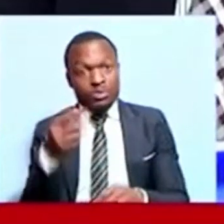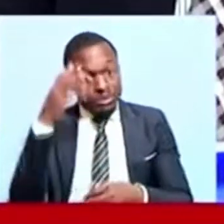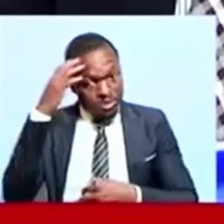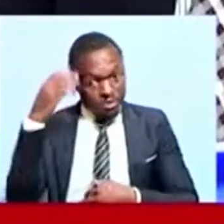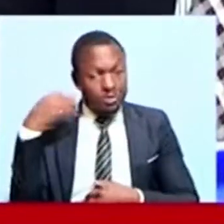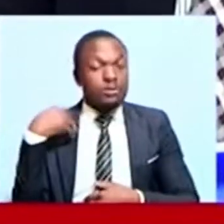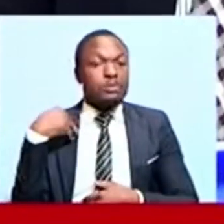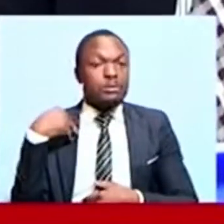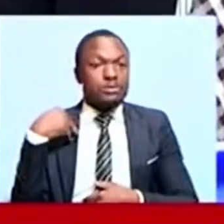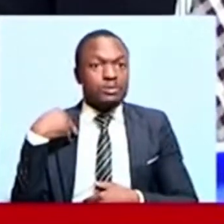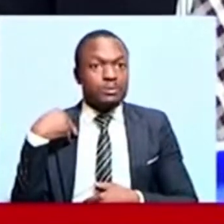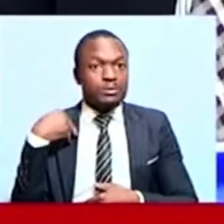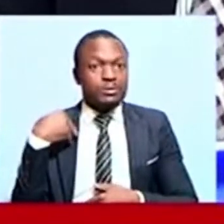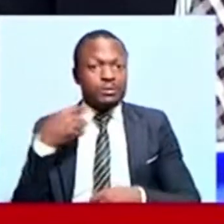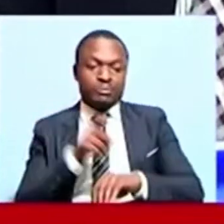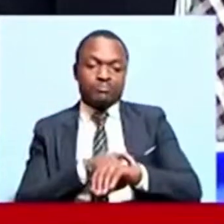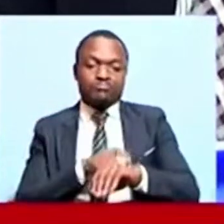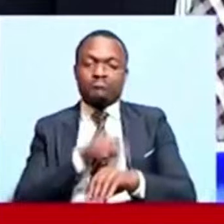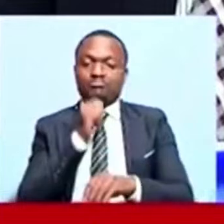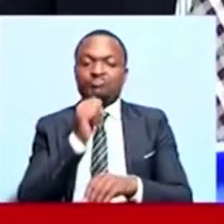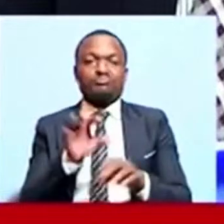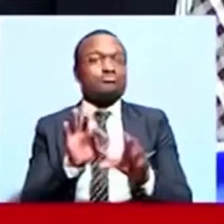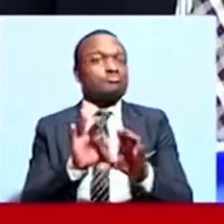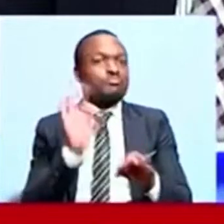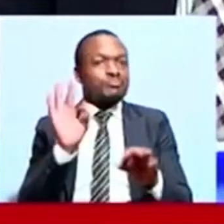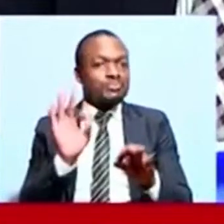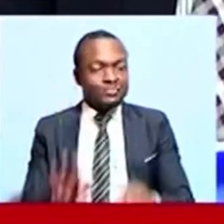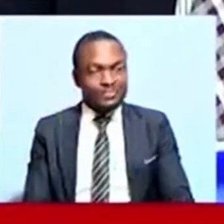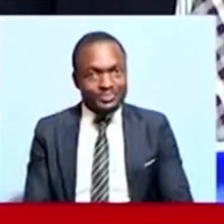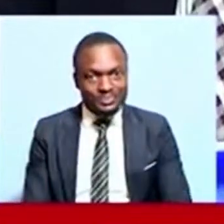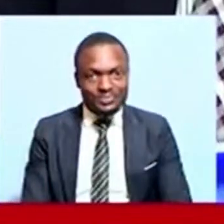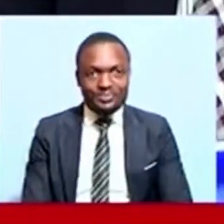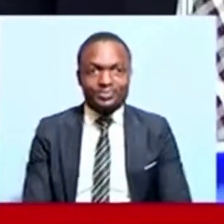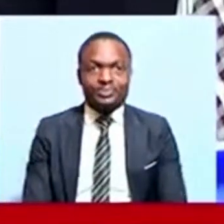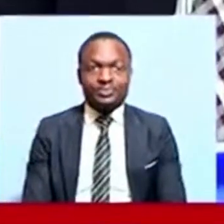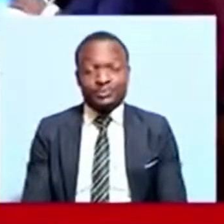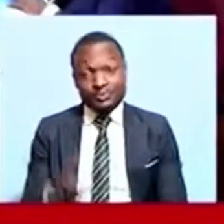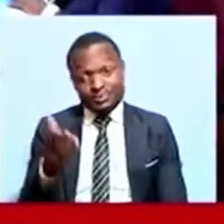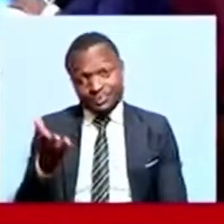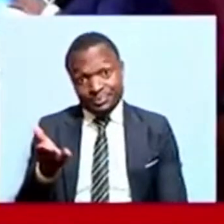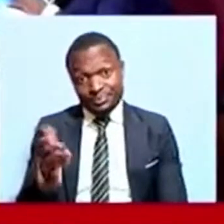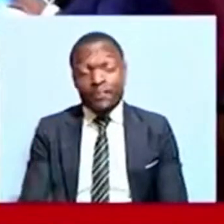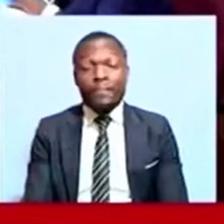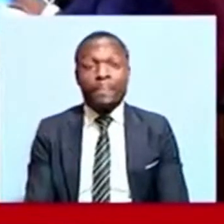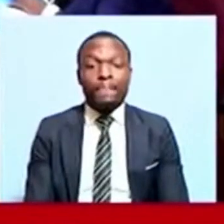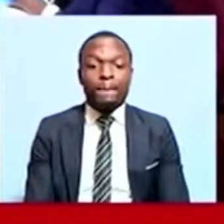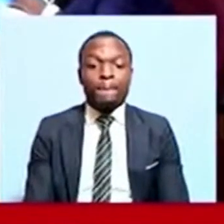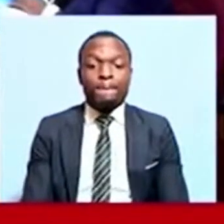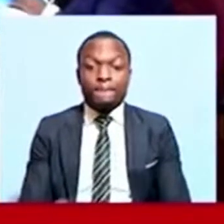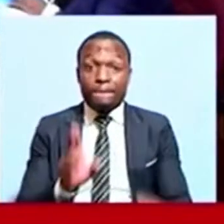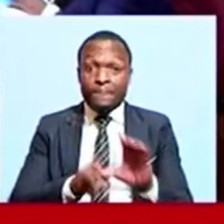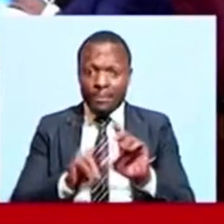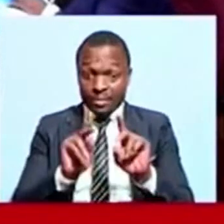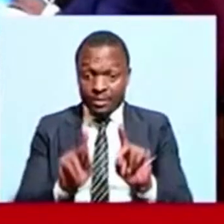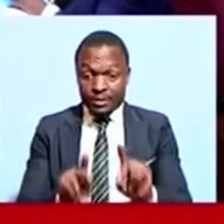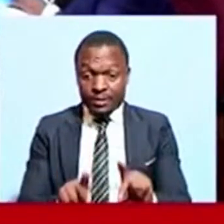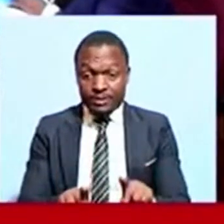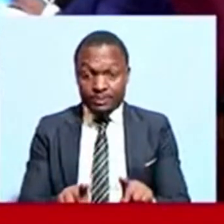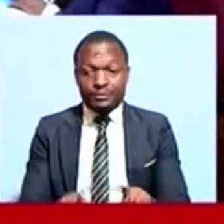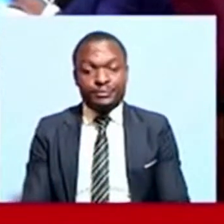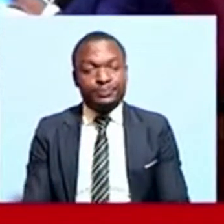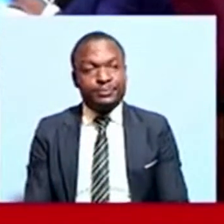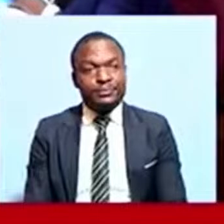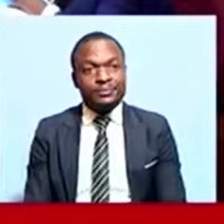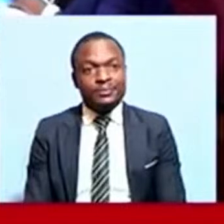planning officer. But at the time they were not found. Yes, sir. Yes, sir. Chair, I